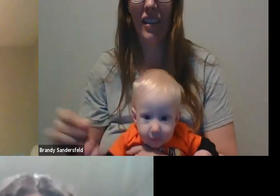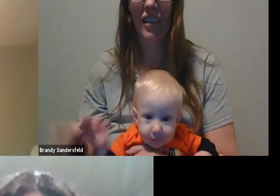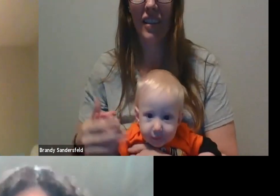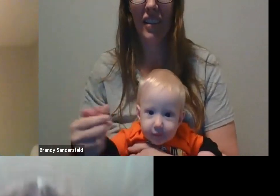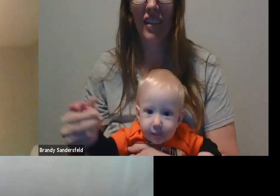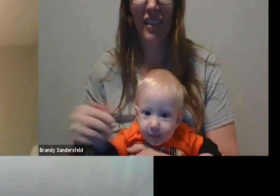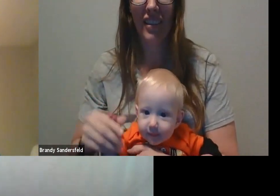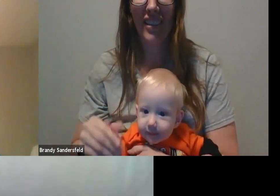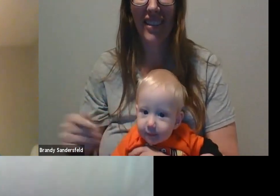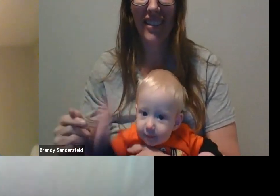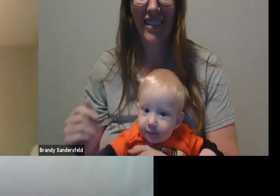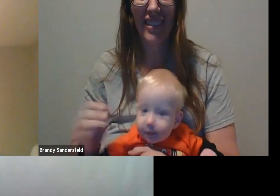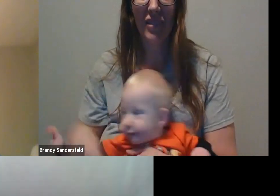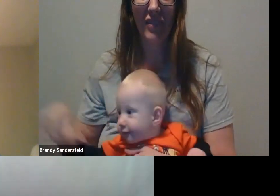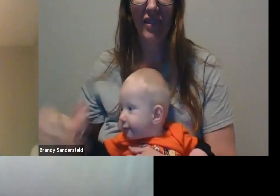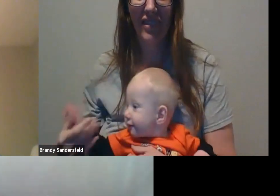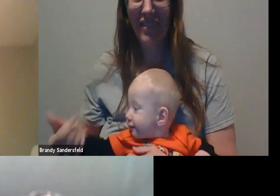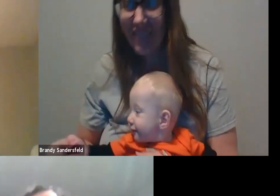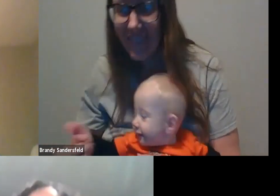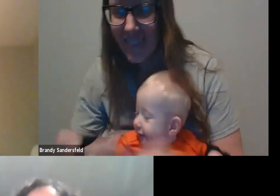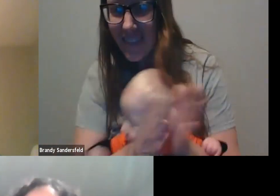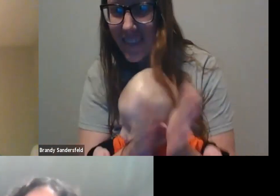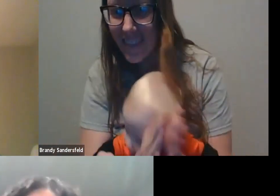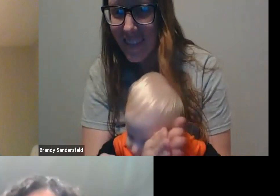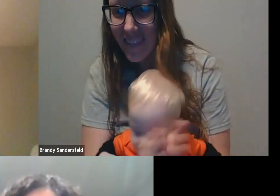Oh, thanks, Dominic. Everybody says, yay, Vicky.